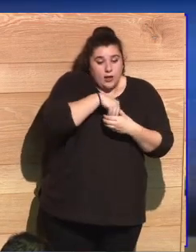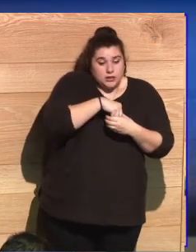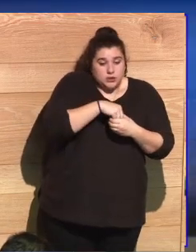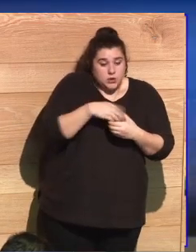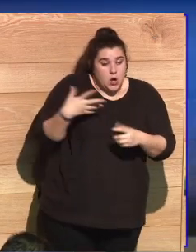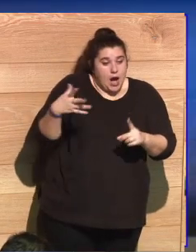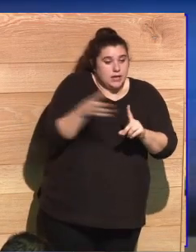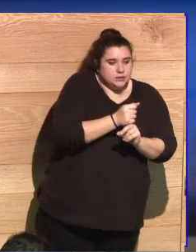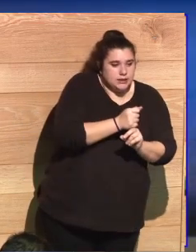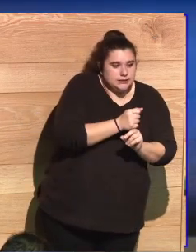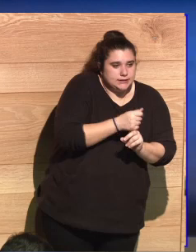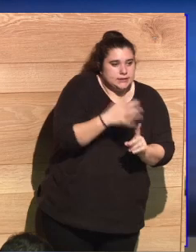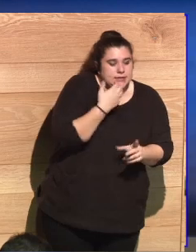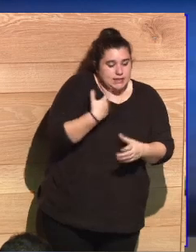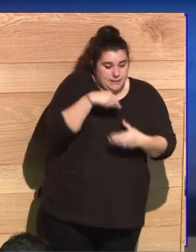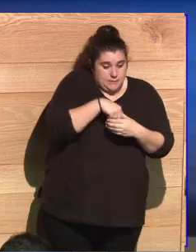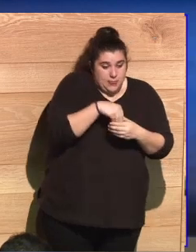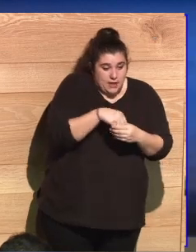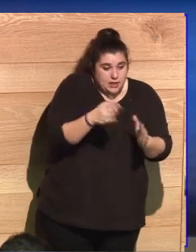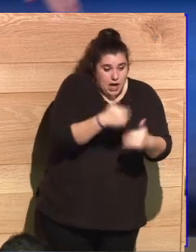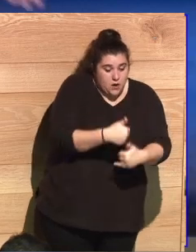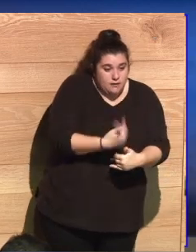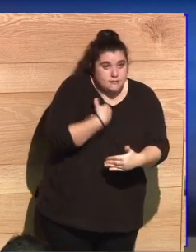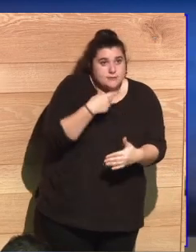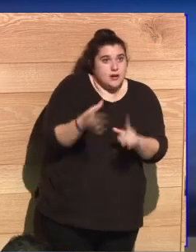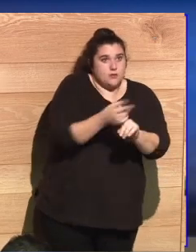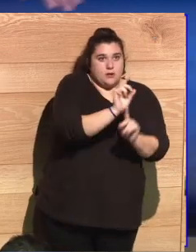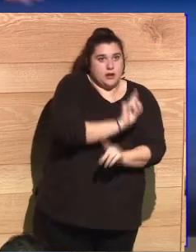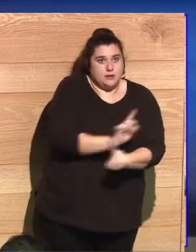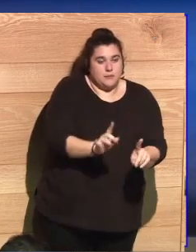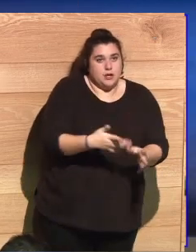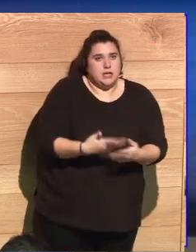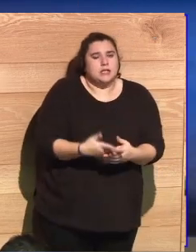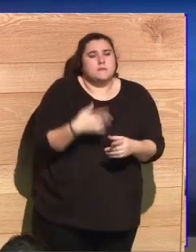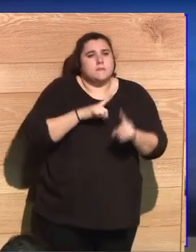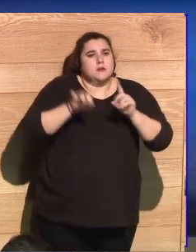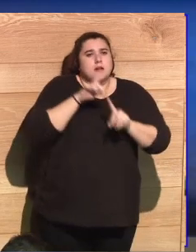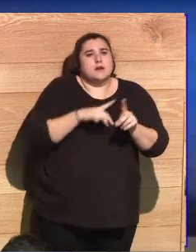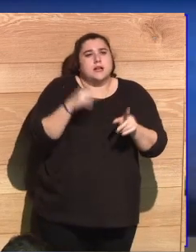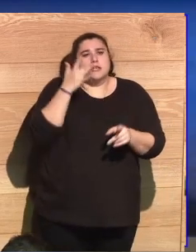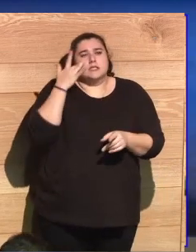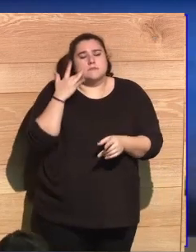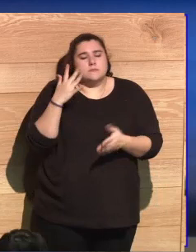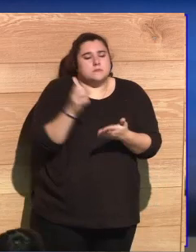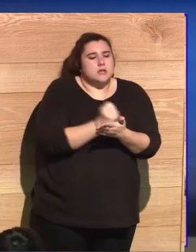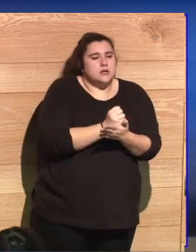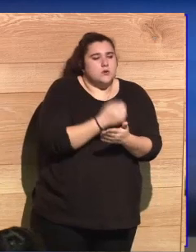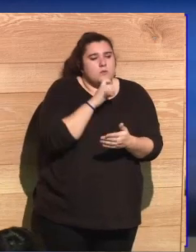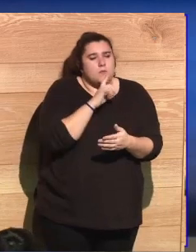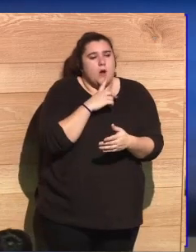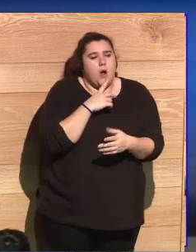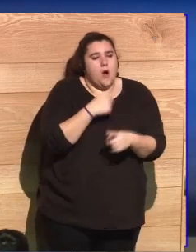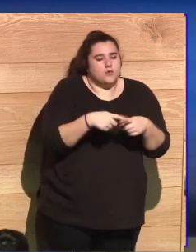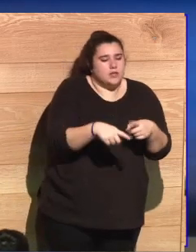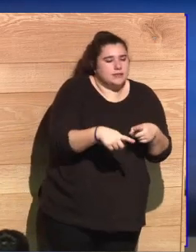know? The problem is clearing away all of the garbage that was covering up what that's